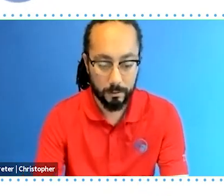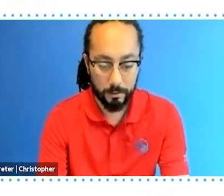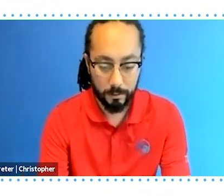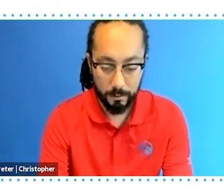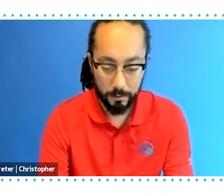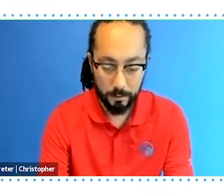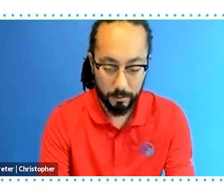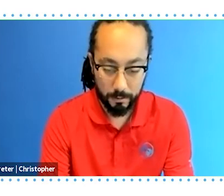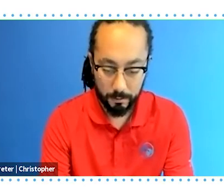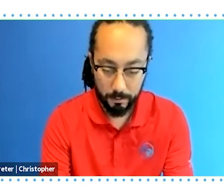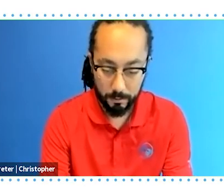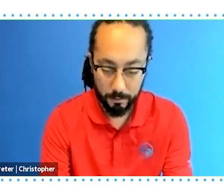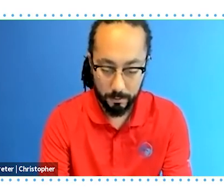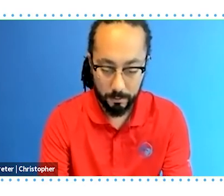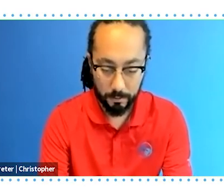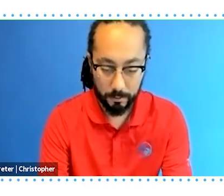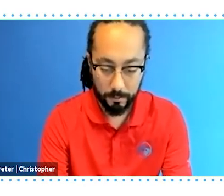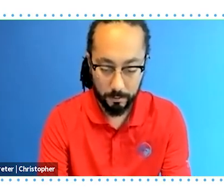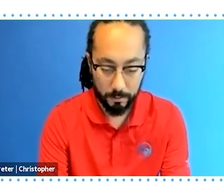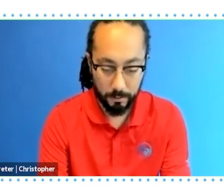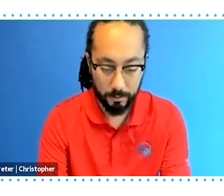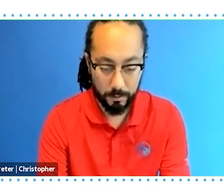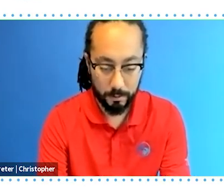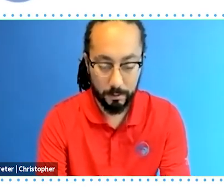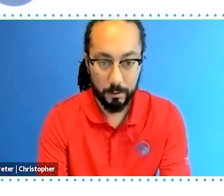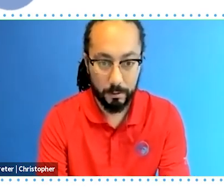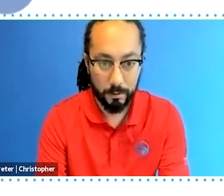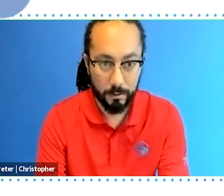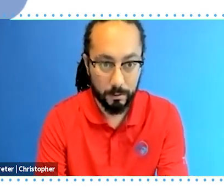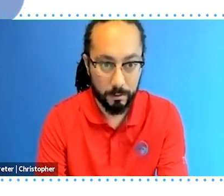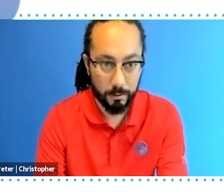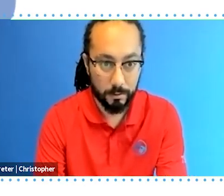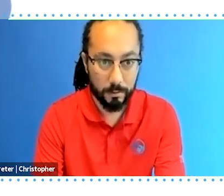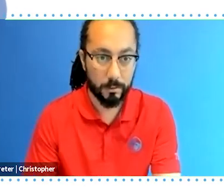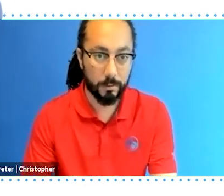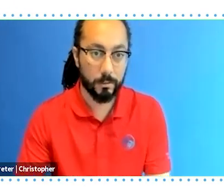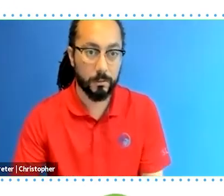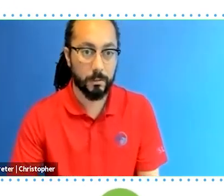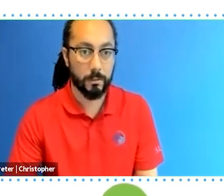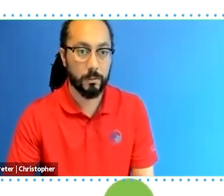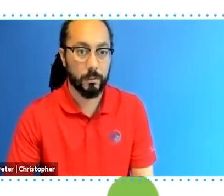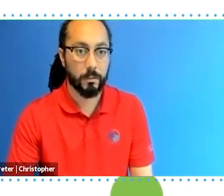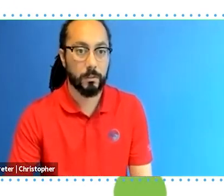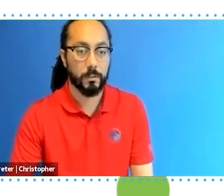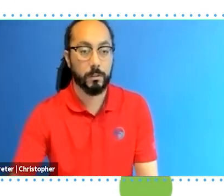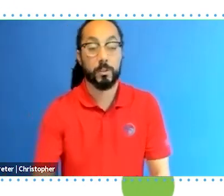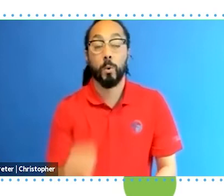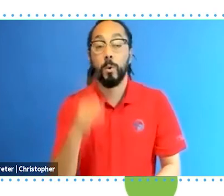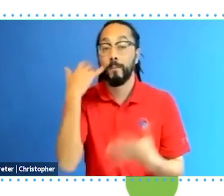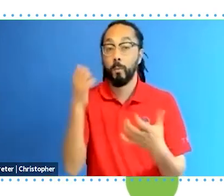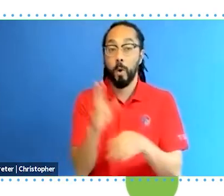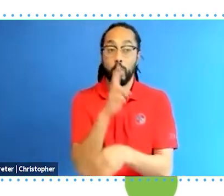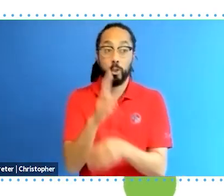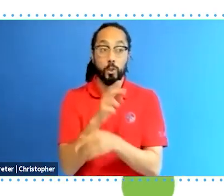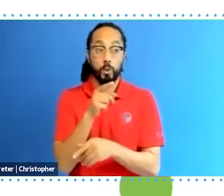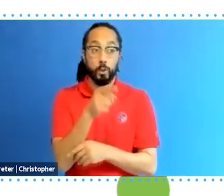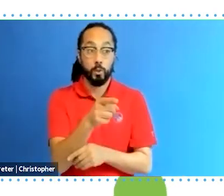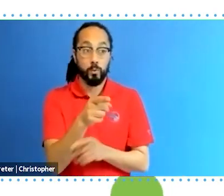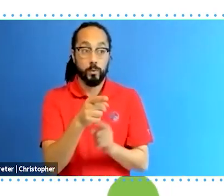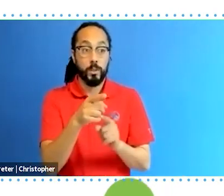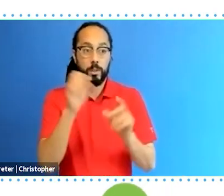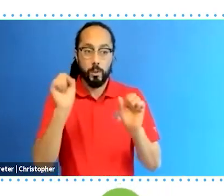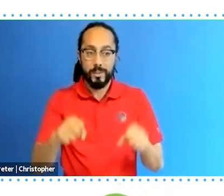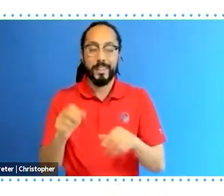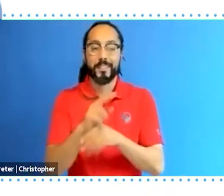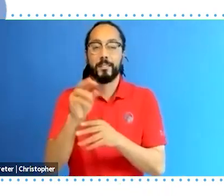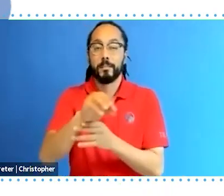mentees, and Karan, I'm not sure if you're able to put the link in chat, but you can use this lovely QR reader. We'd love to hear a little bit about who's here in the